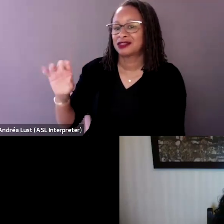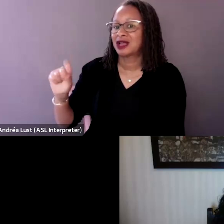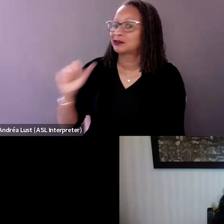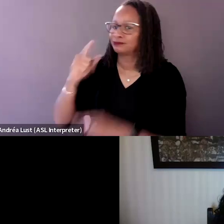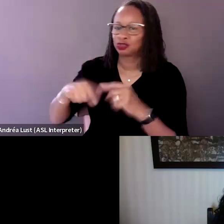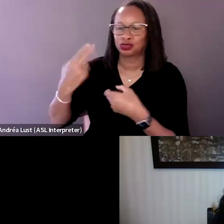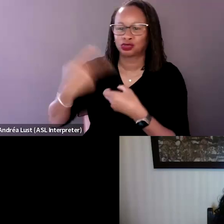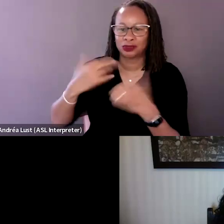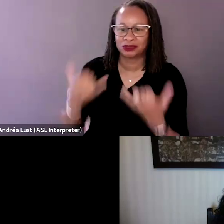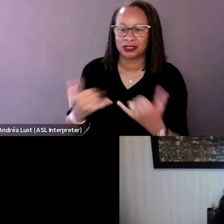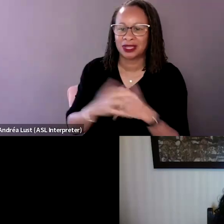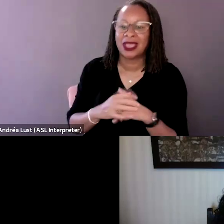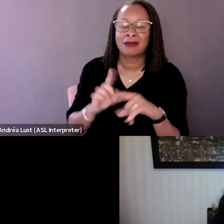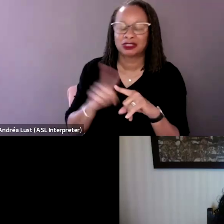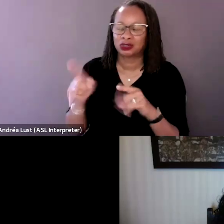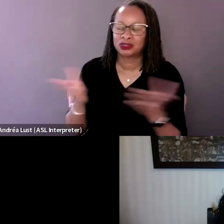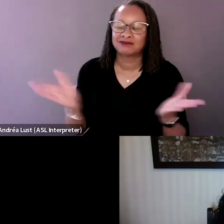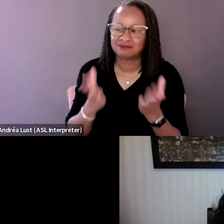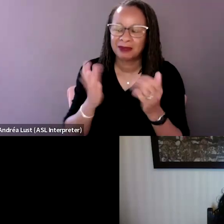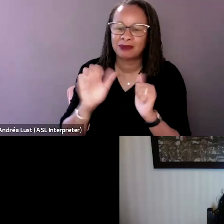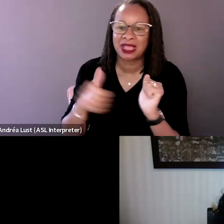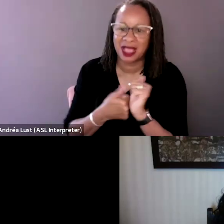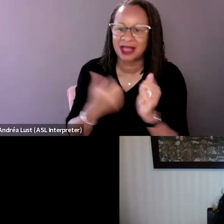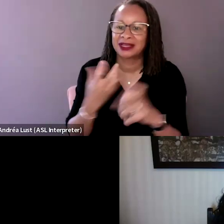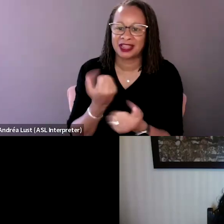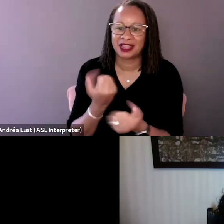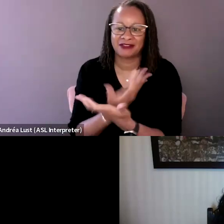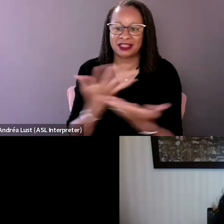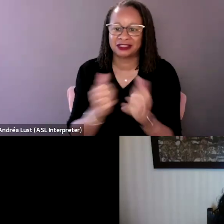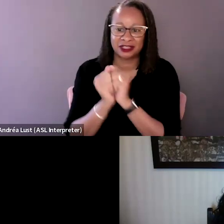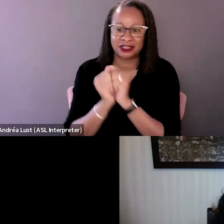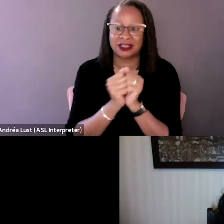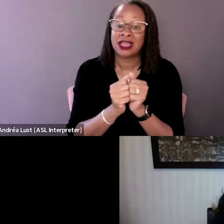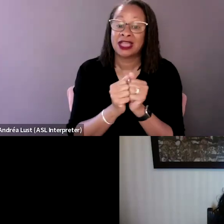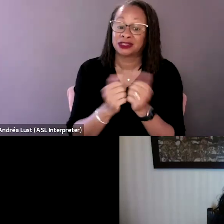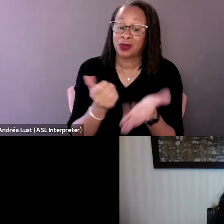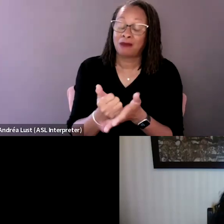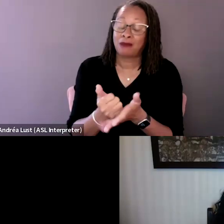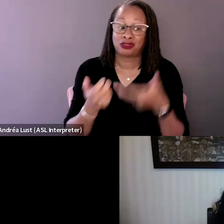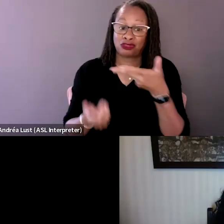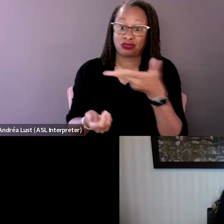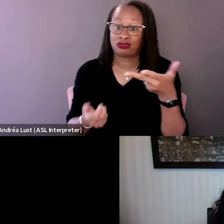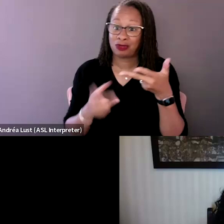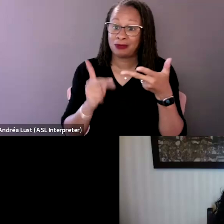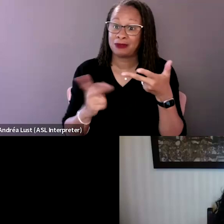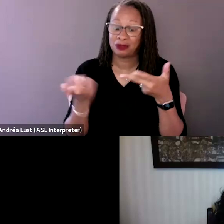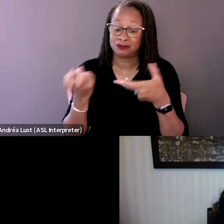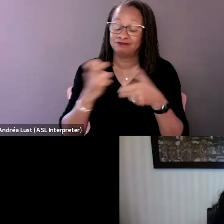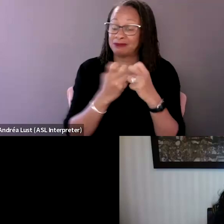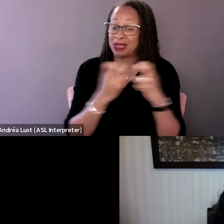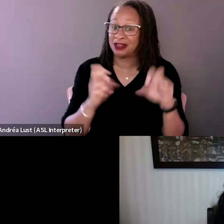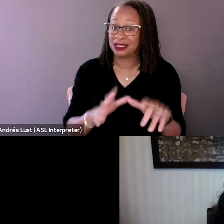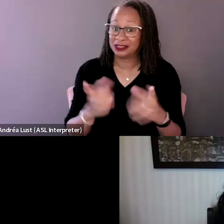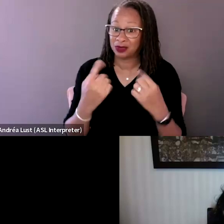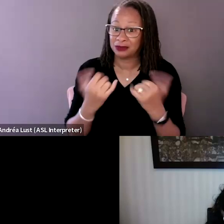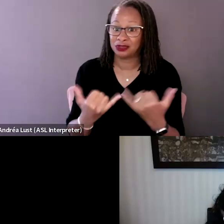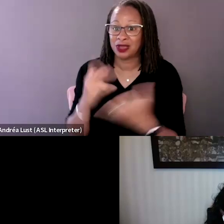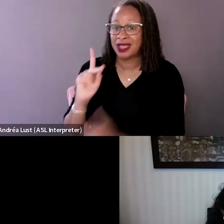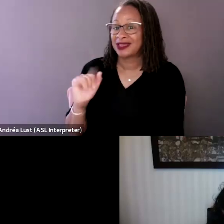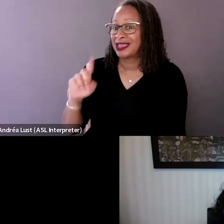getting this all together and helping our grantees, Arya, Janai, and Pallavi develop these programs. Katie Hurley